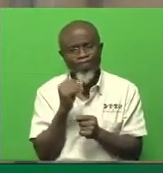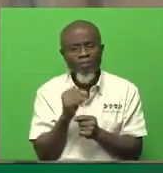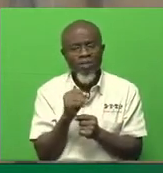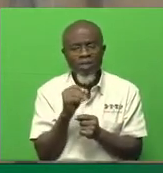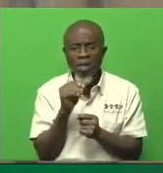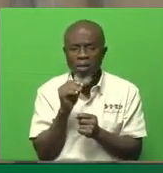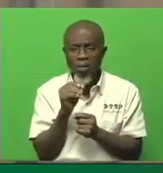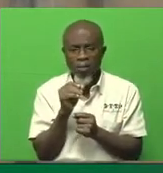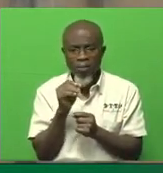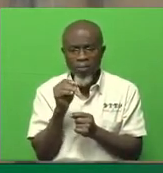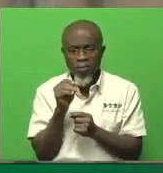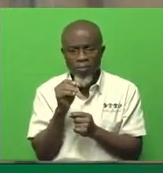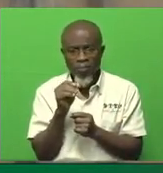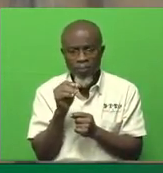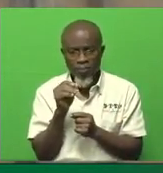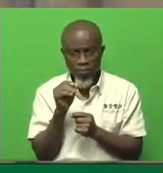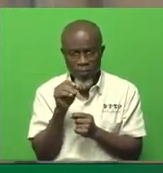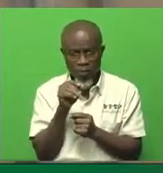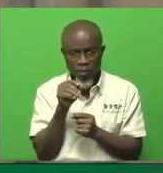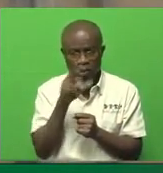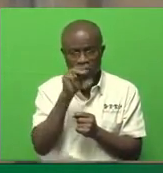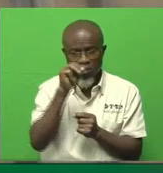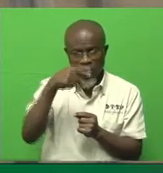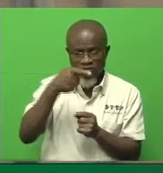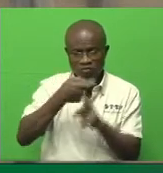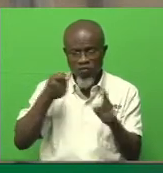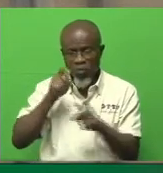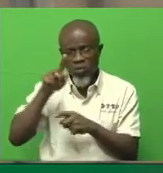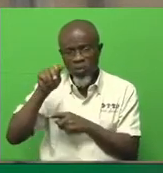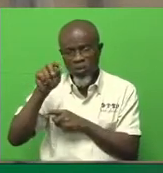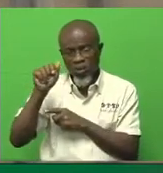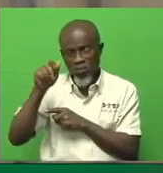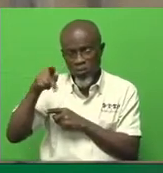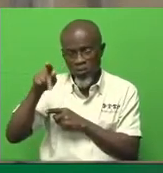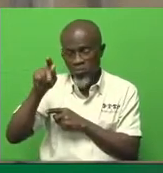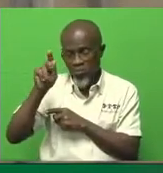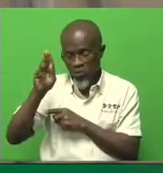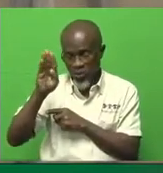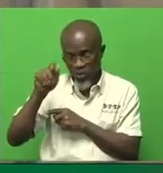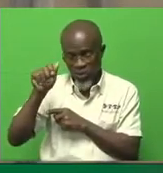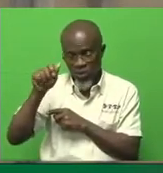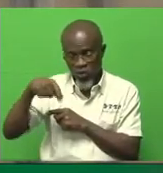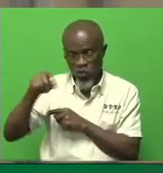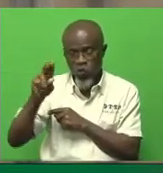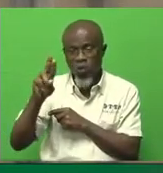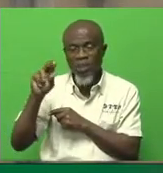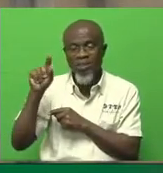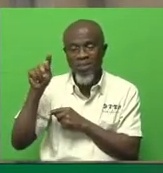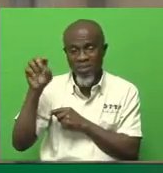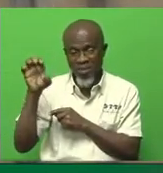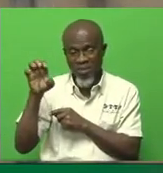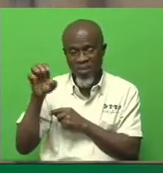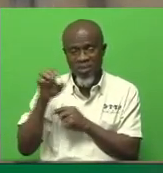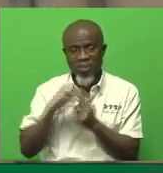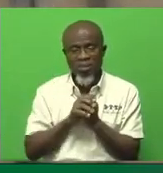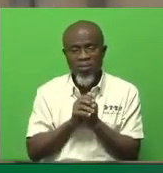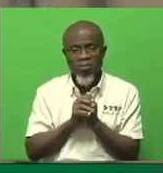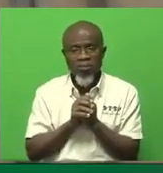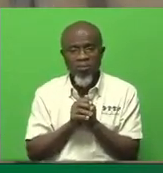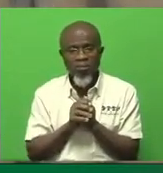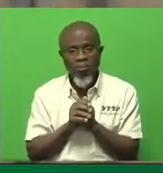I know it's politics about top the health system and we have done nothing and things bad and things worse Mr Deputy speaker